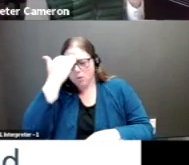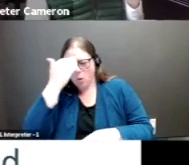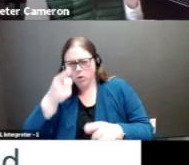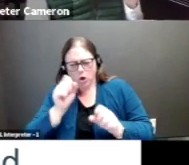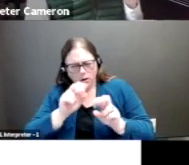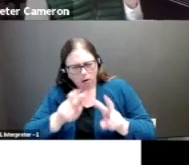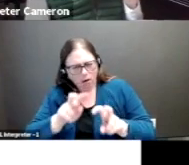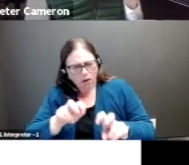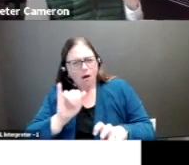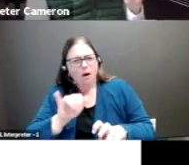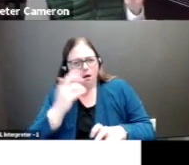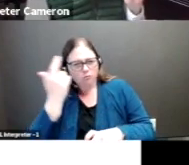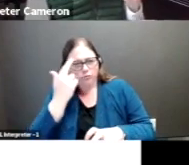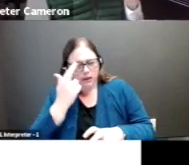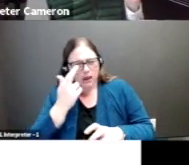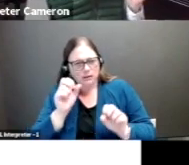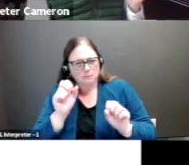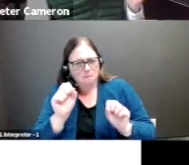and utilize them all.